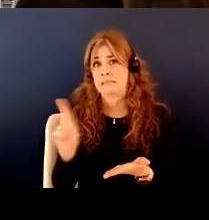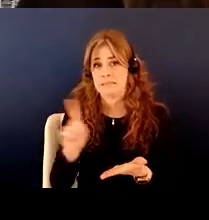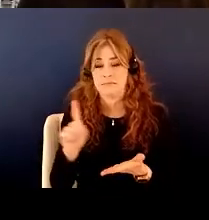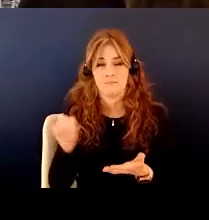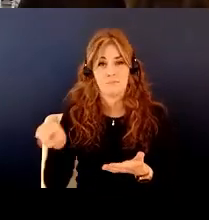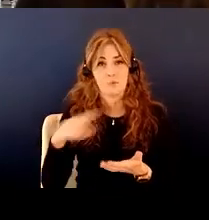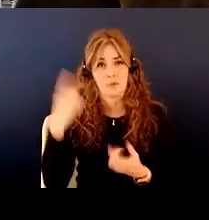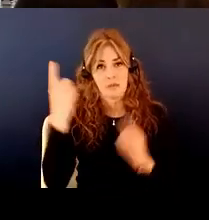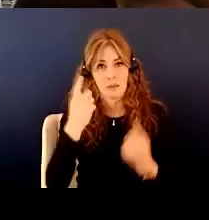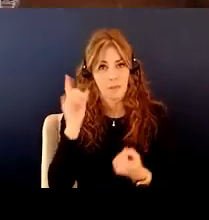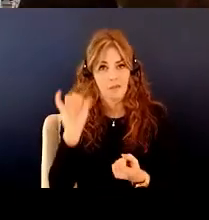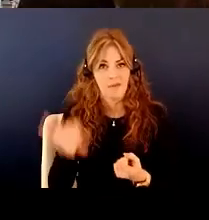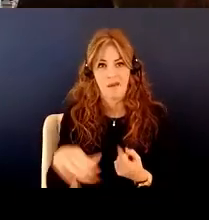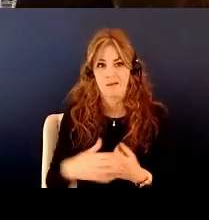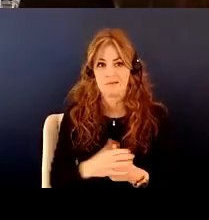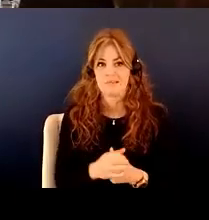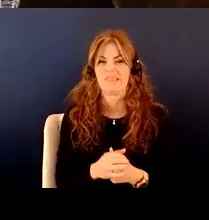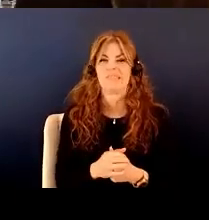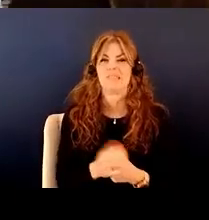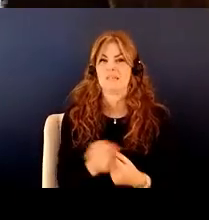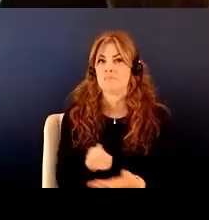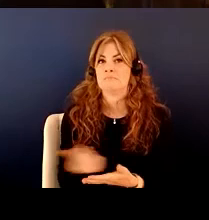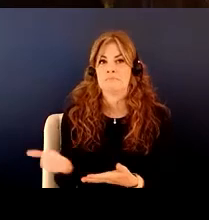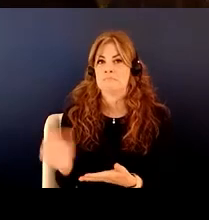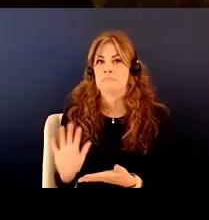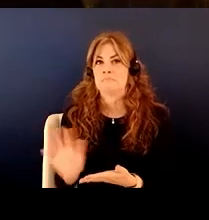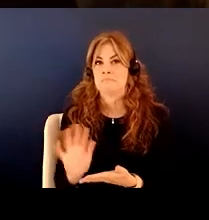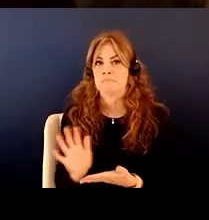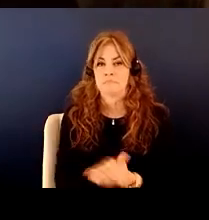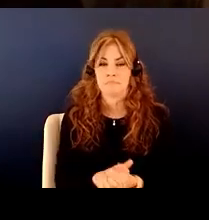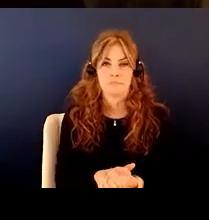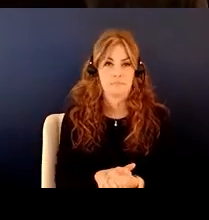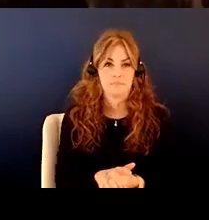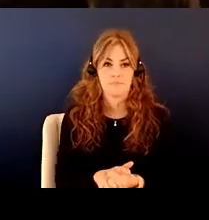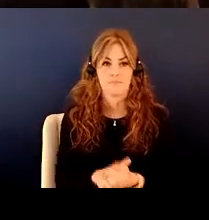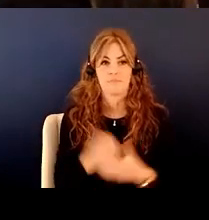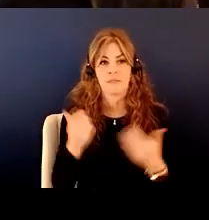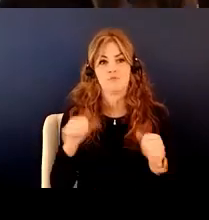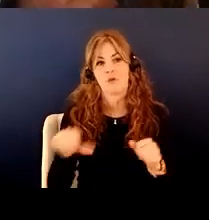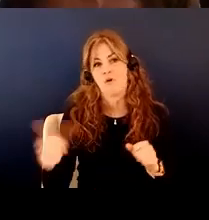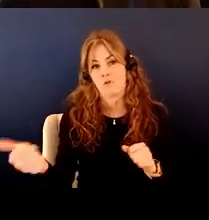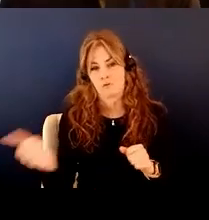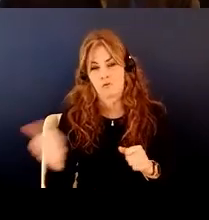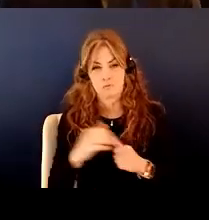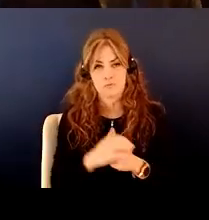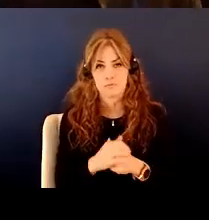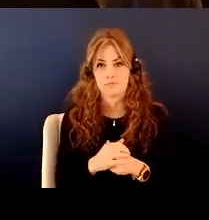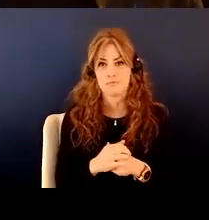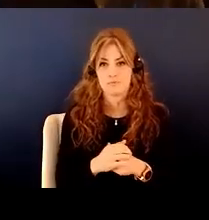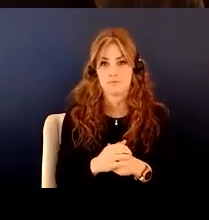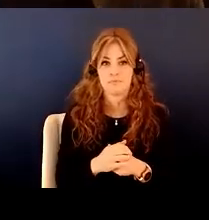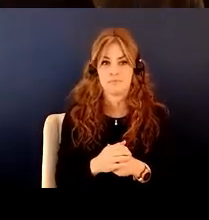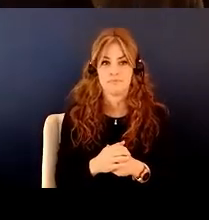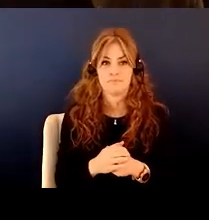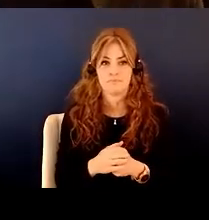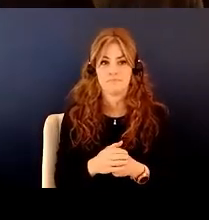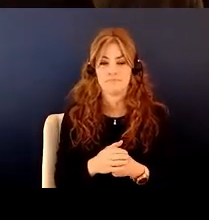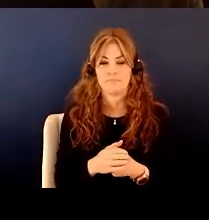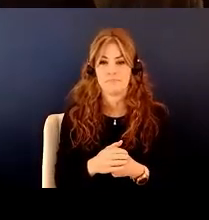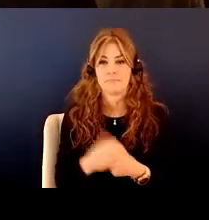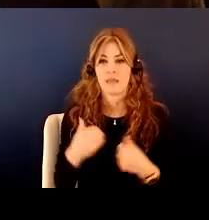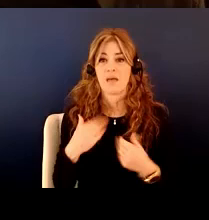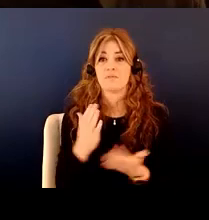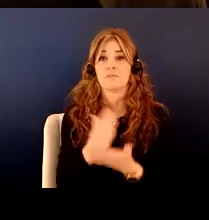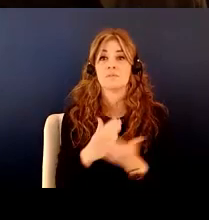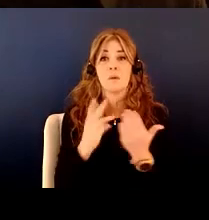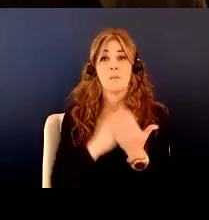about doing that, just knock that off your list and try out one of these other options. There are also some programs out